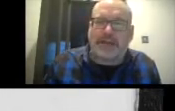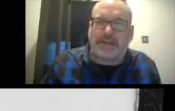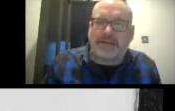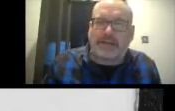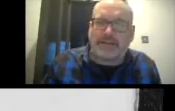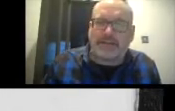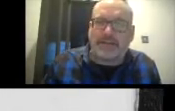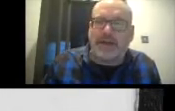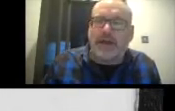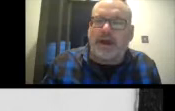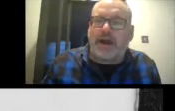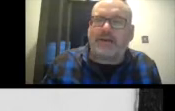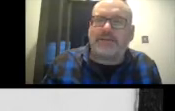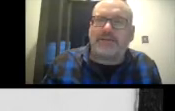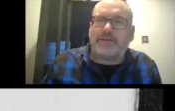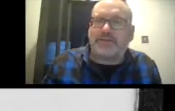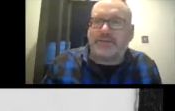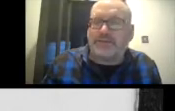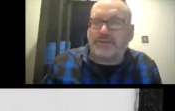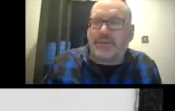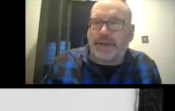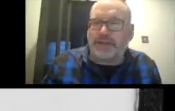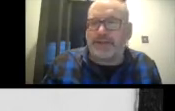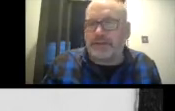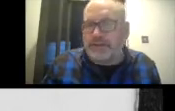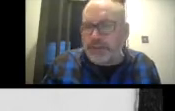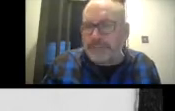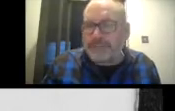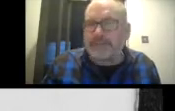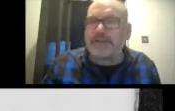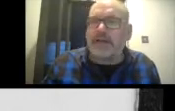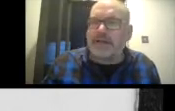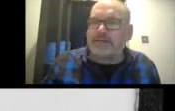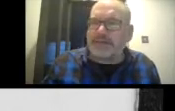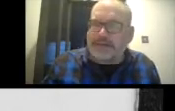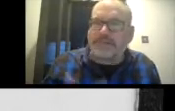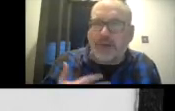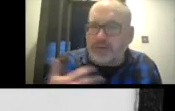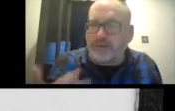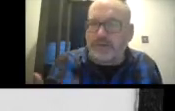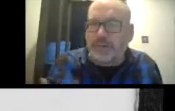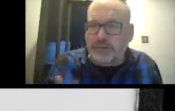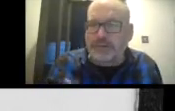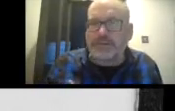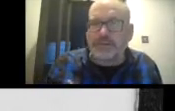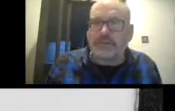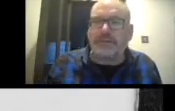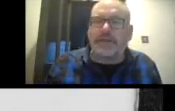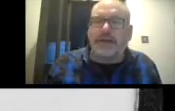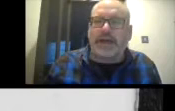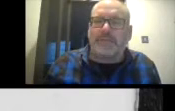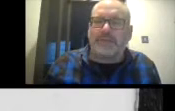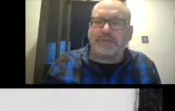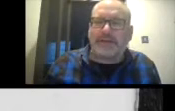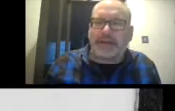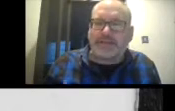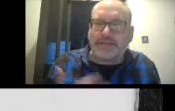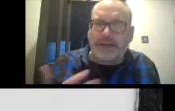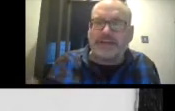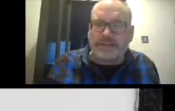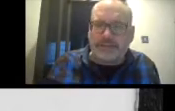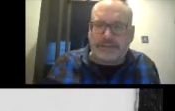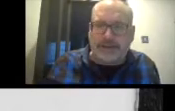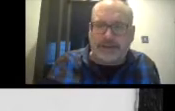same-sex activity are considered unfit for publication in newspapers, so they tend to be underreported. So there's great